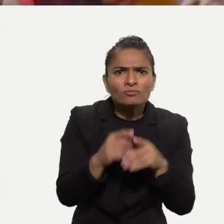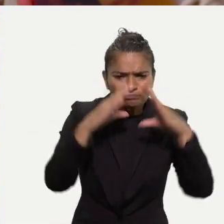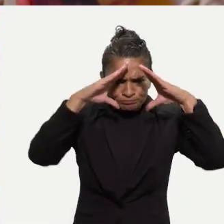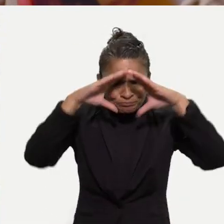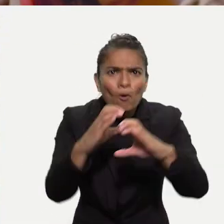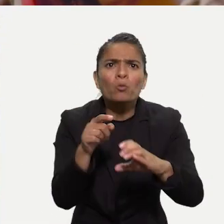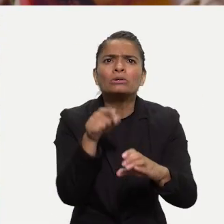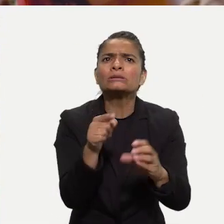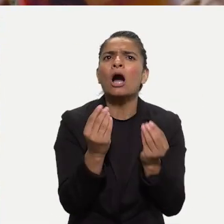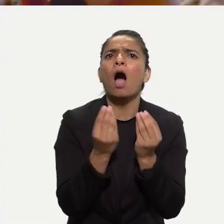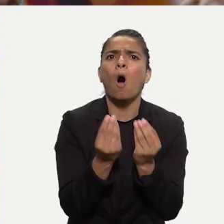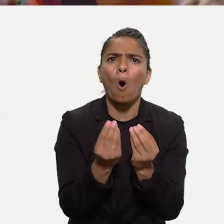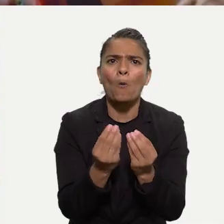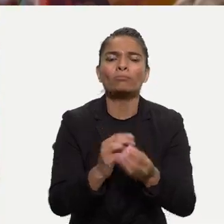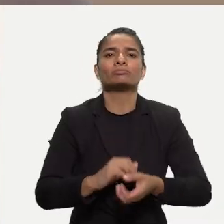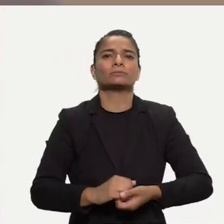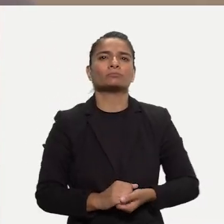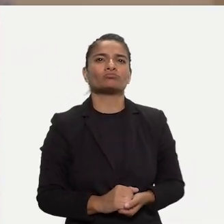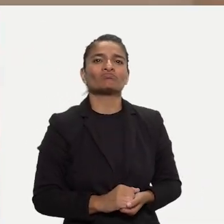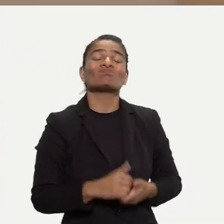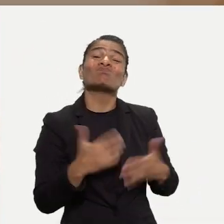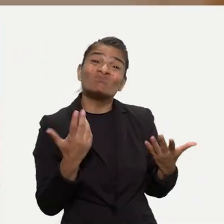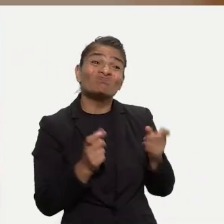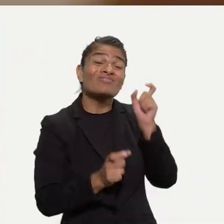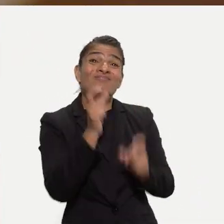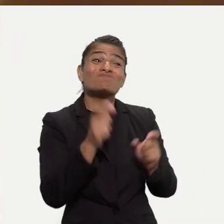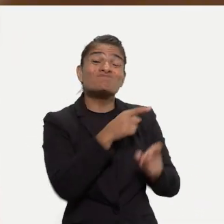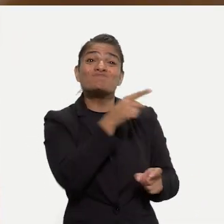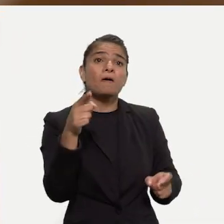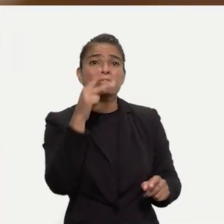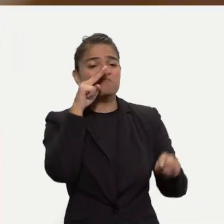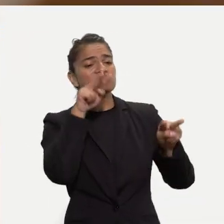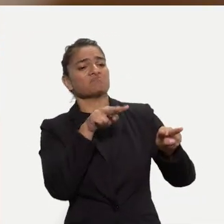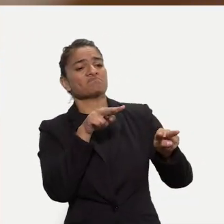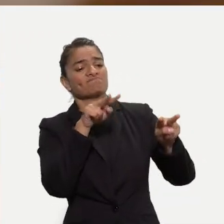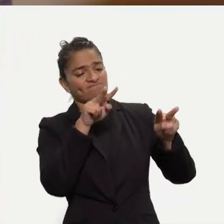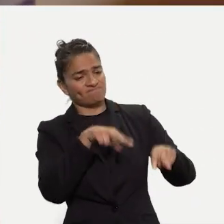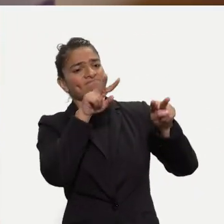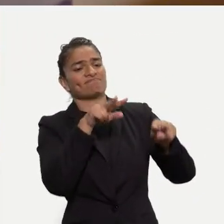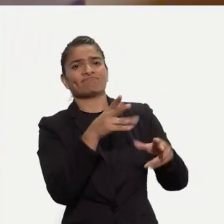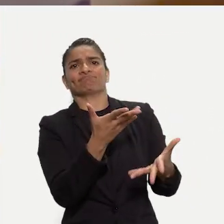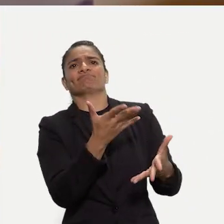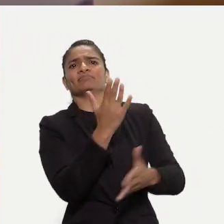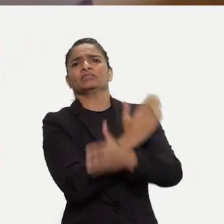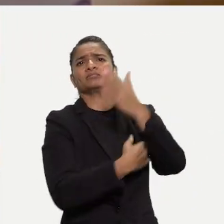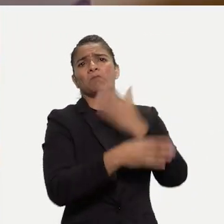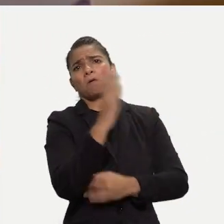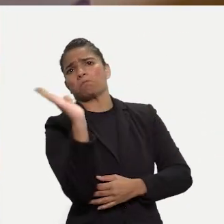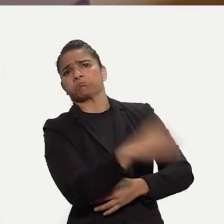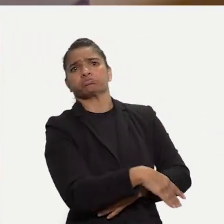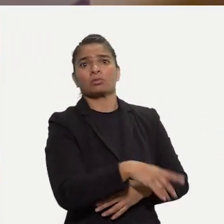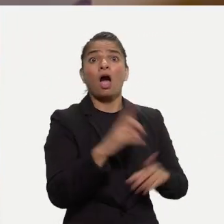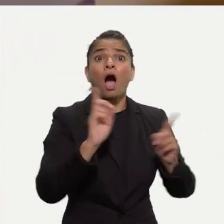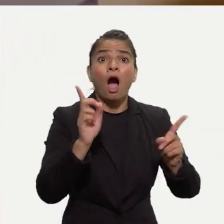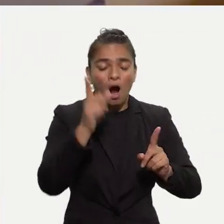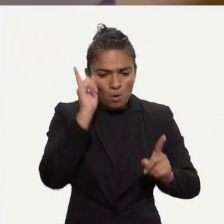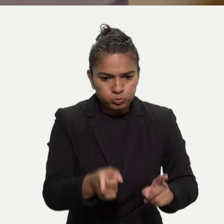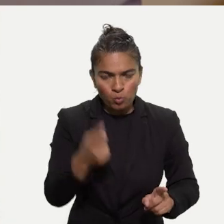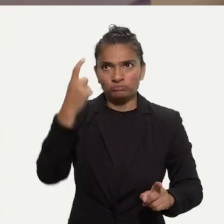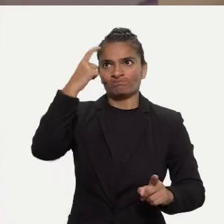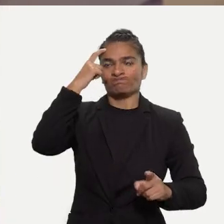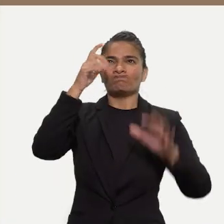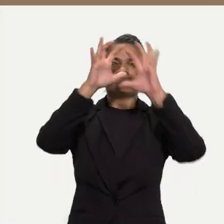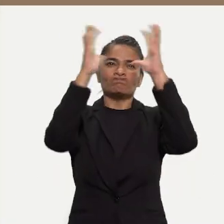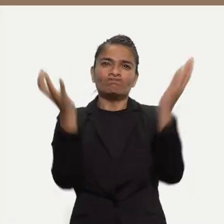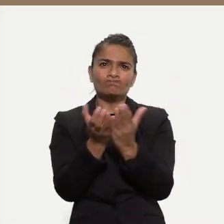better serve the persons with disability community, and especially with a focus on disaster risk reduction? One thing that needs to be taken care of is the dealing with